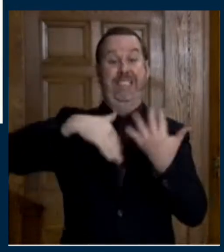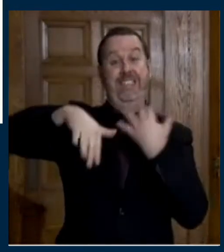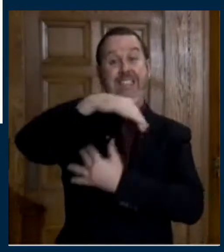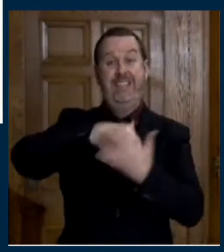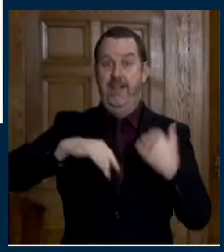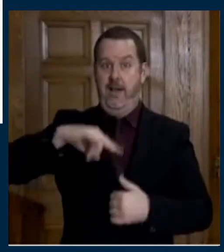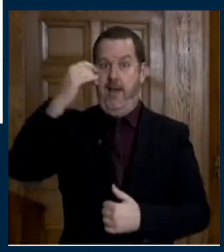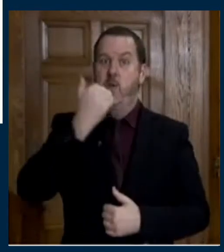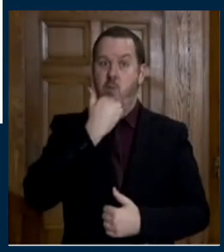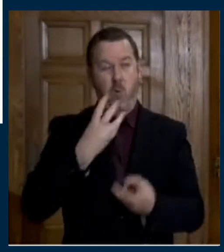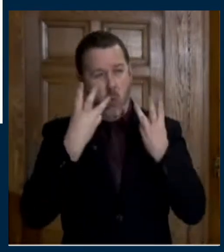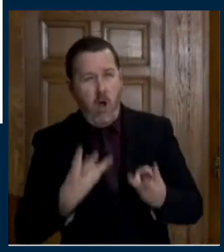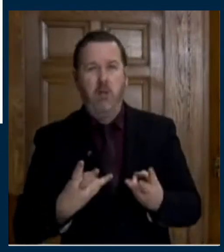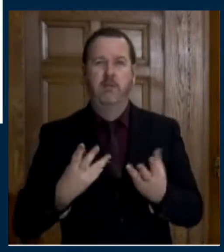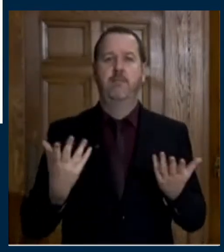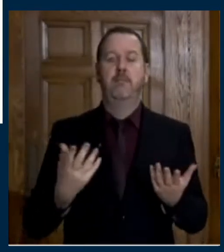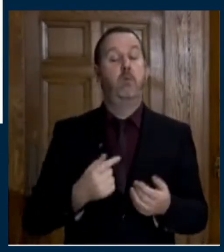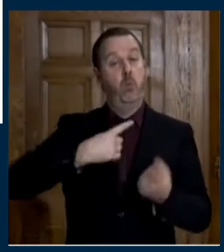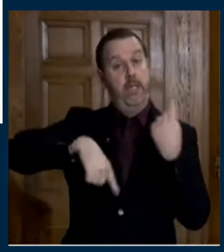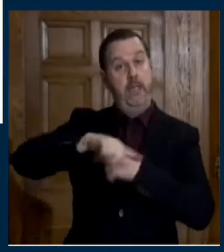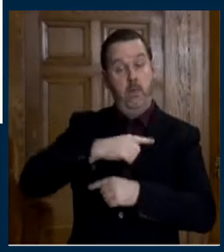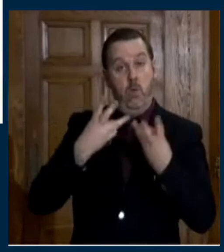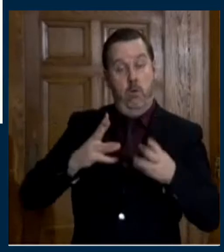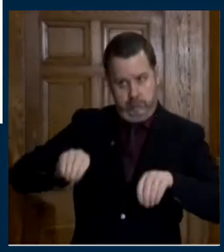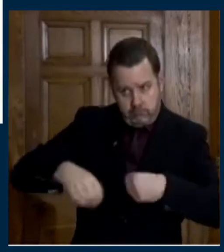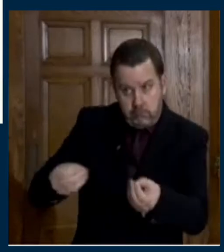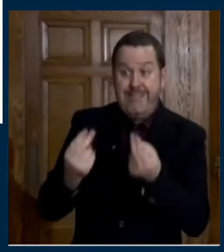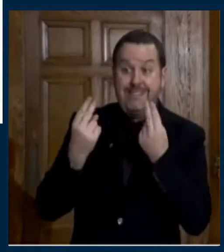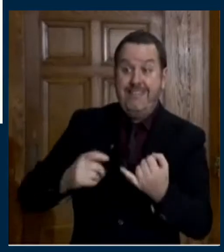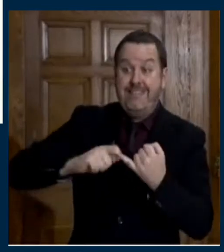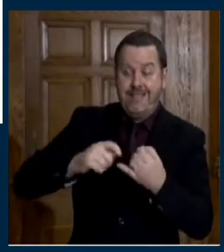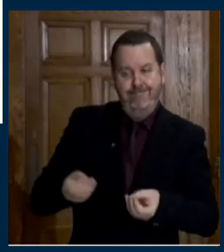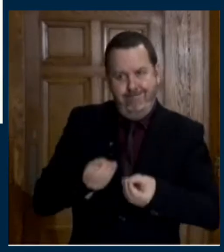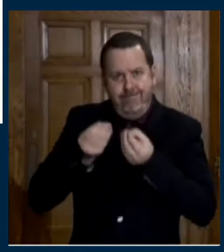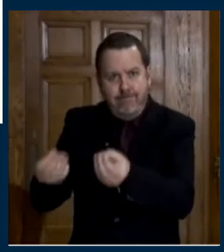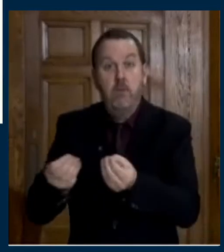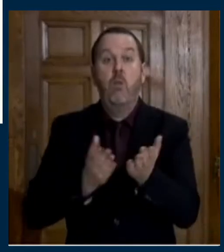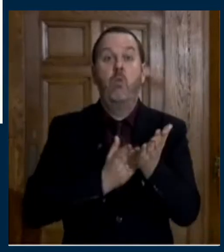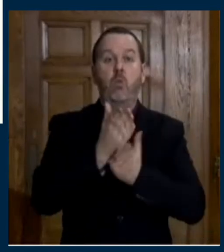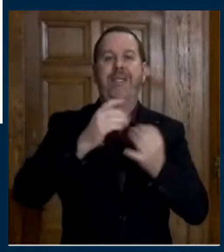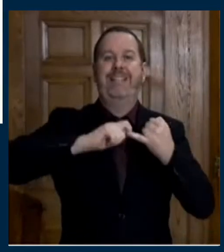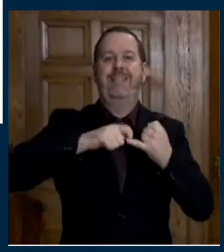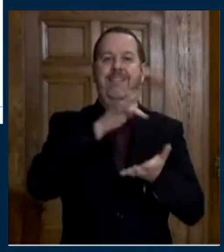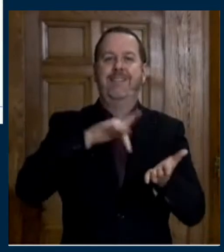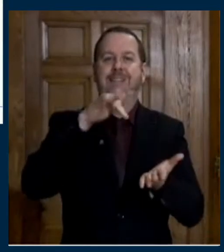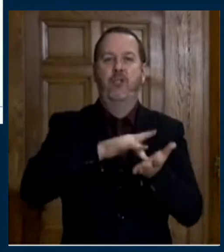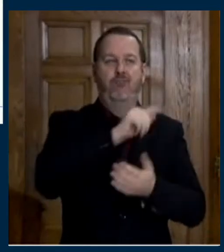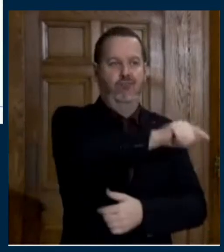have continued to be able to offer a test to everyone who needs one through our testing centres.